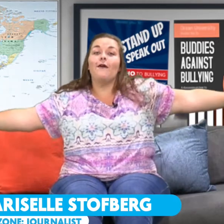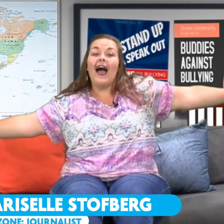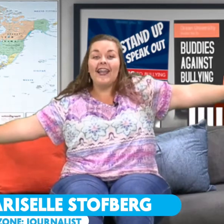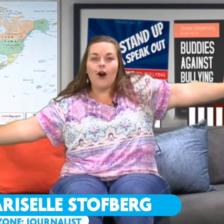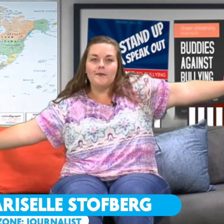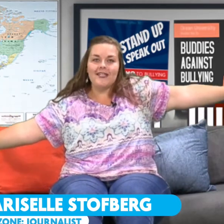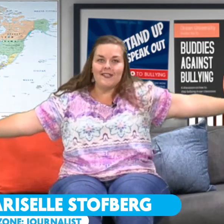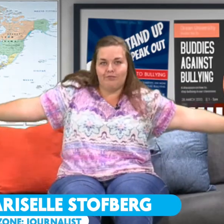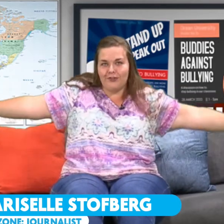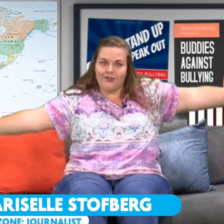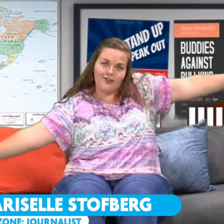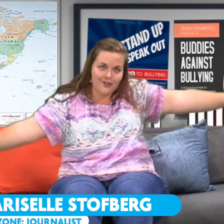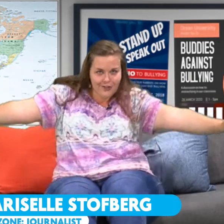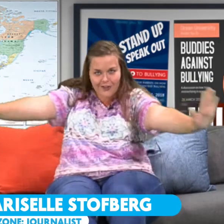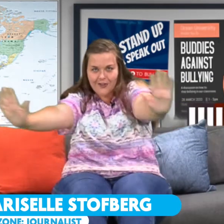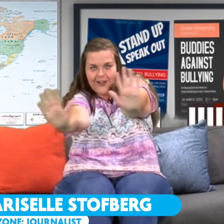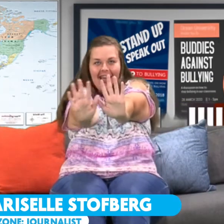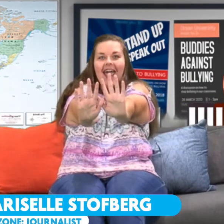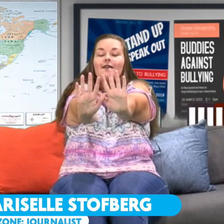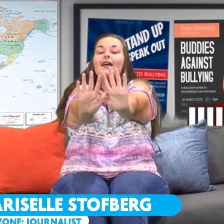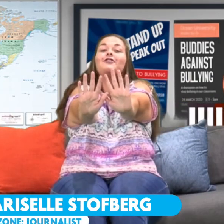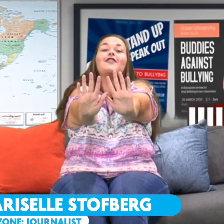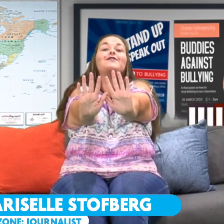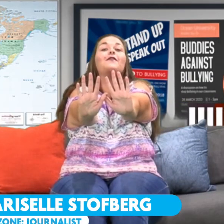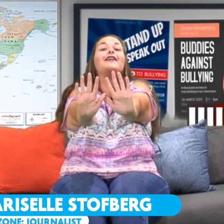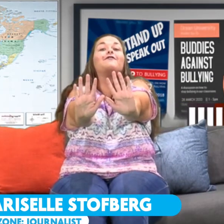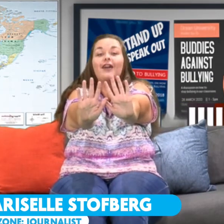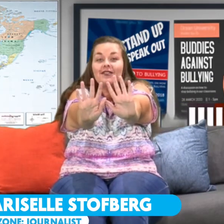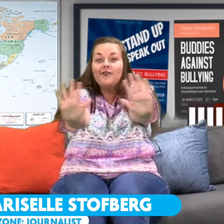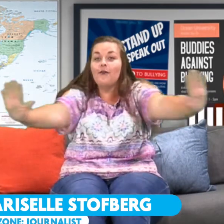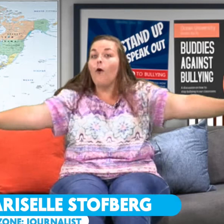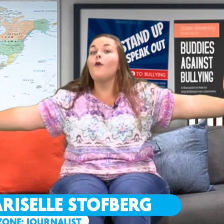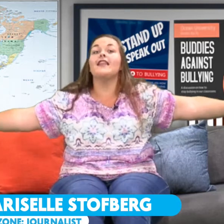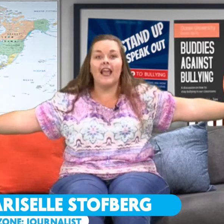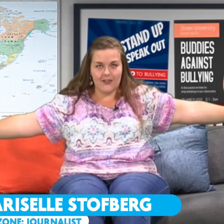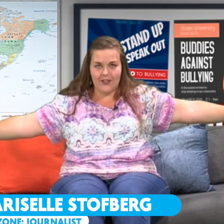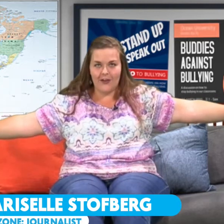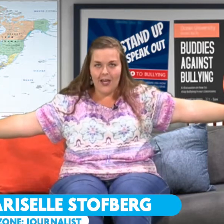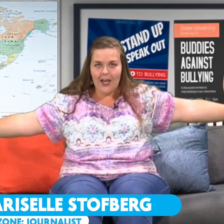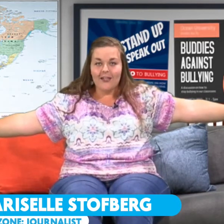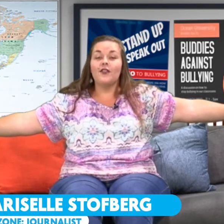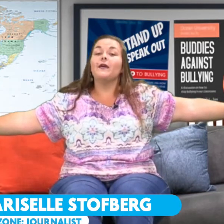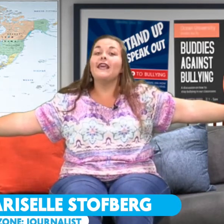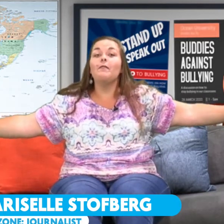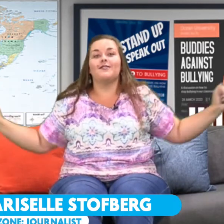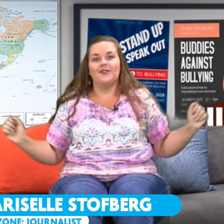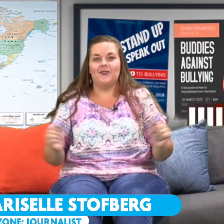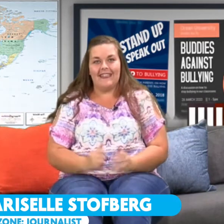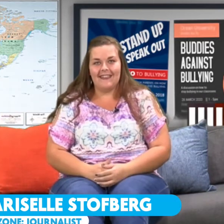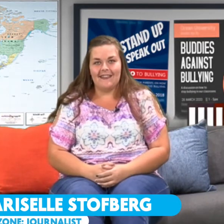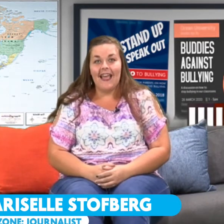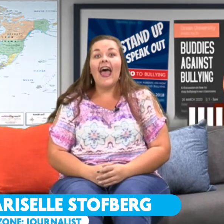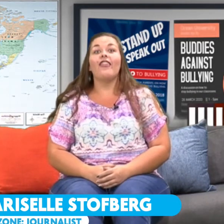can do our helicopters. Brrr. Make sure there's no one in front of you or next to you, so that we keep our